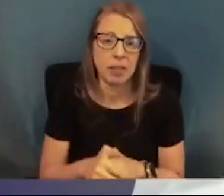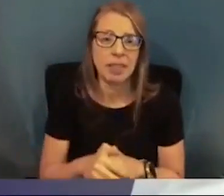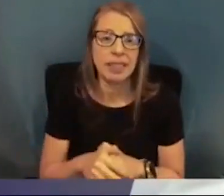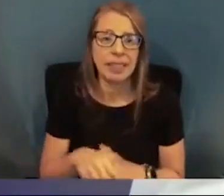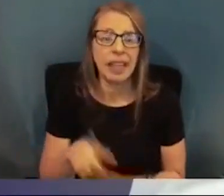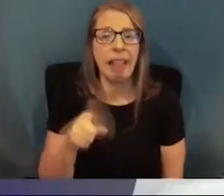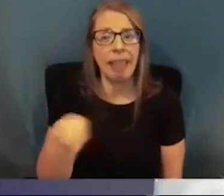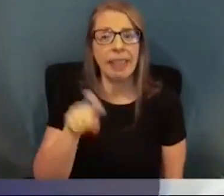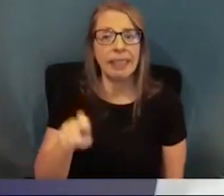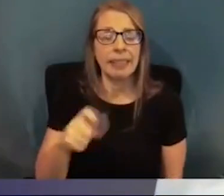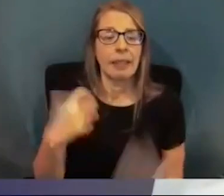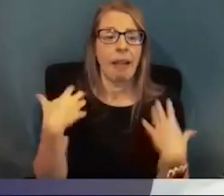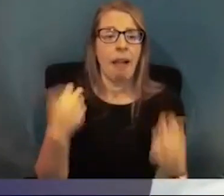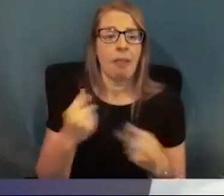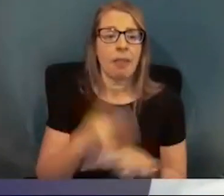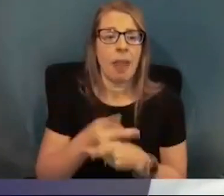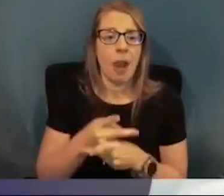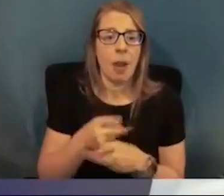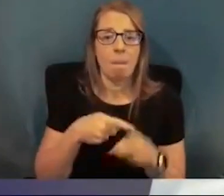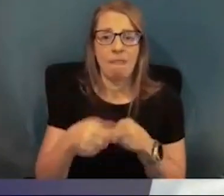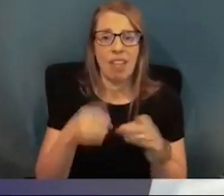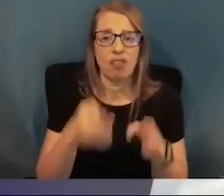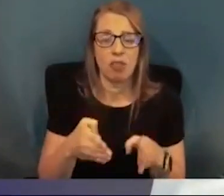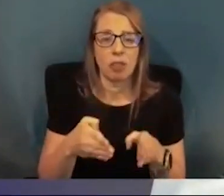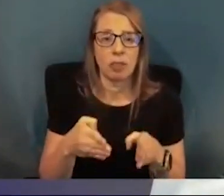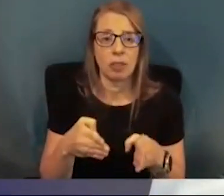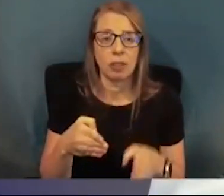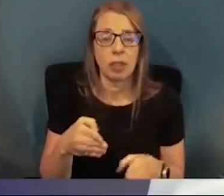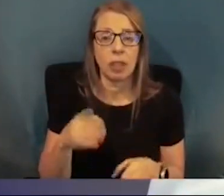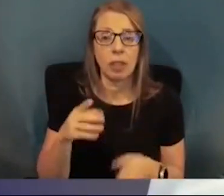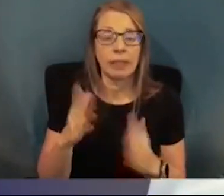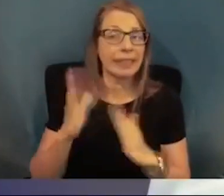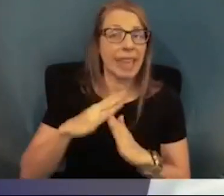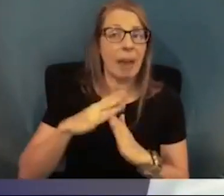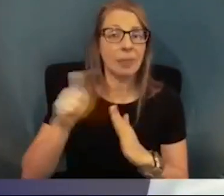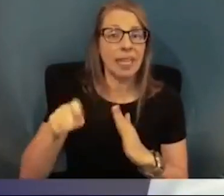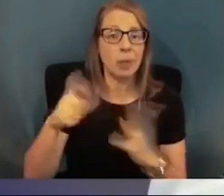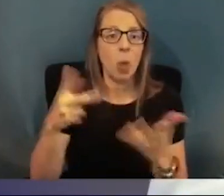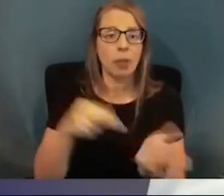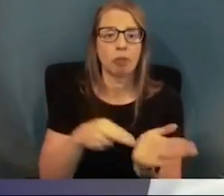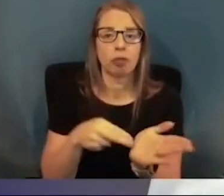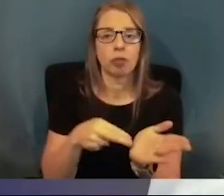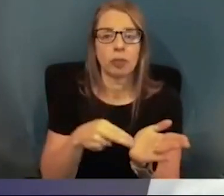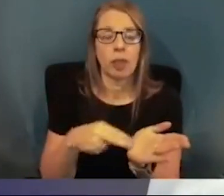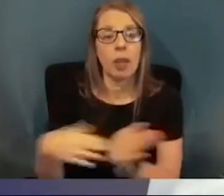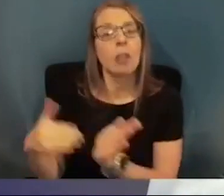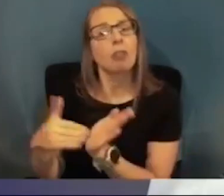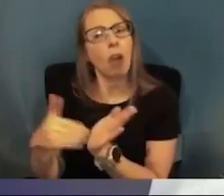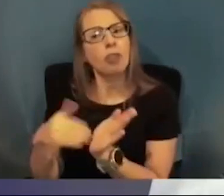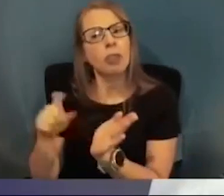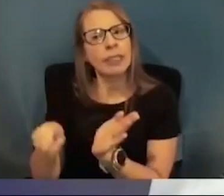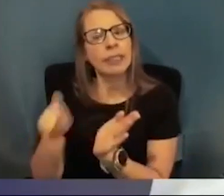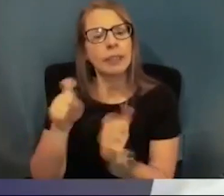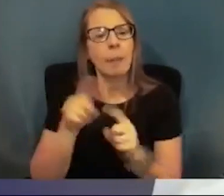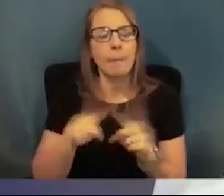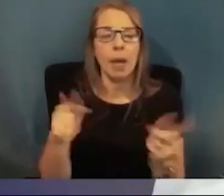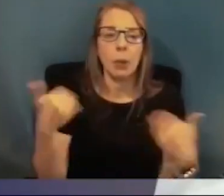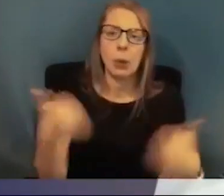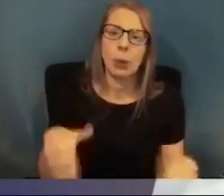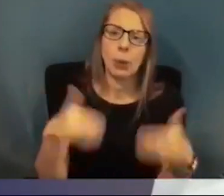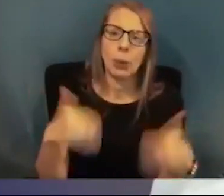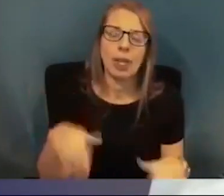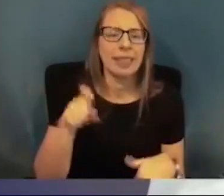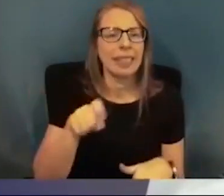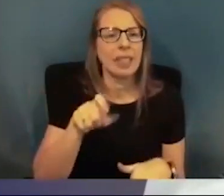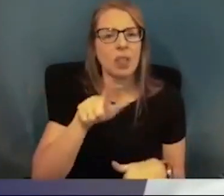healthcare professionals, and the number one need is for nurses. Doctors are needed, but boy, you need 24-hour nursing